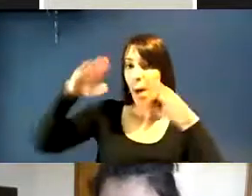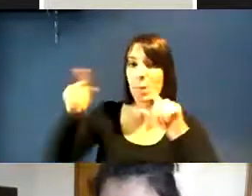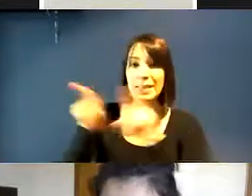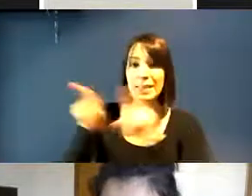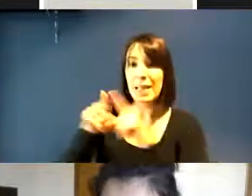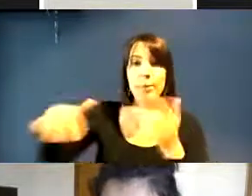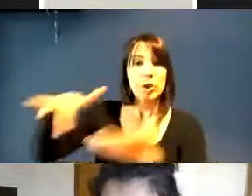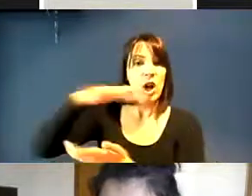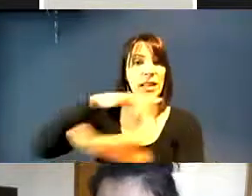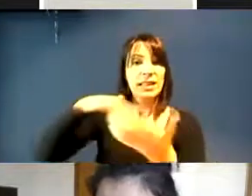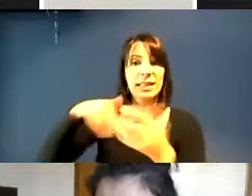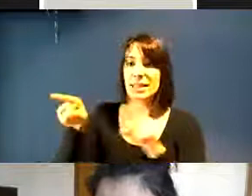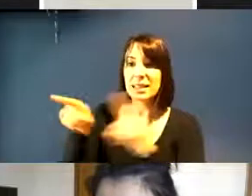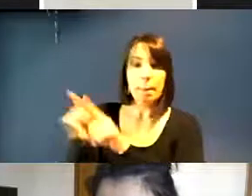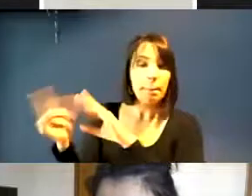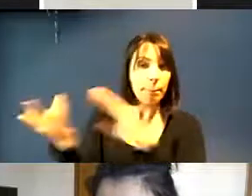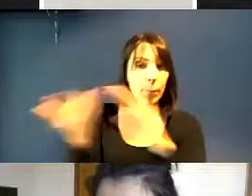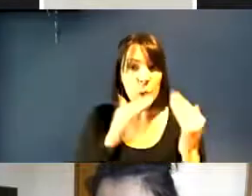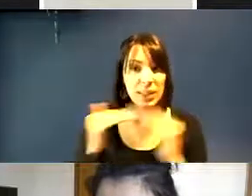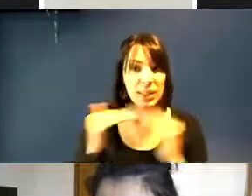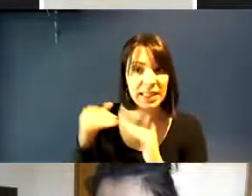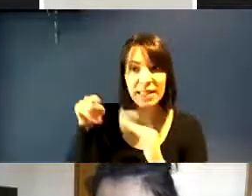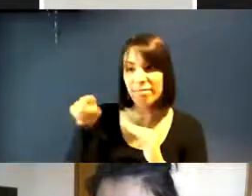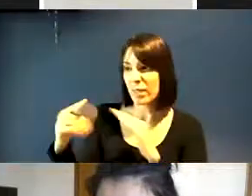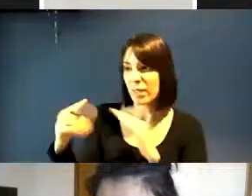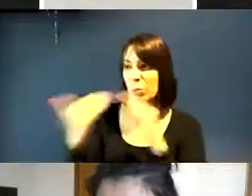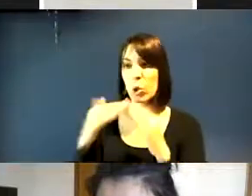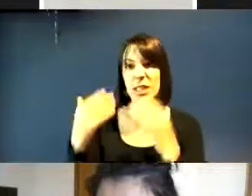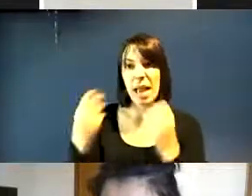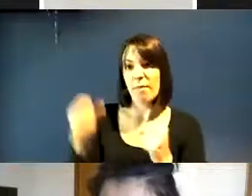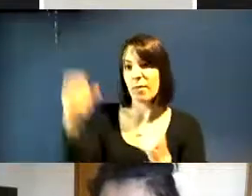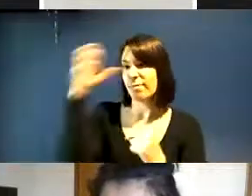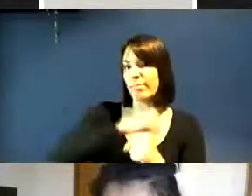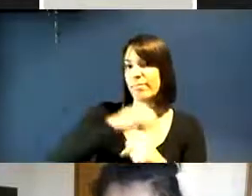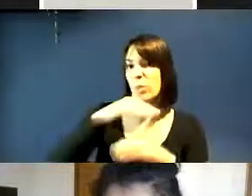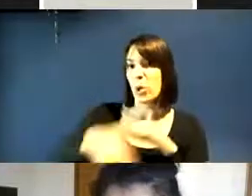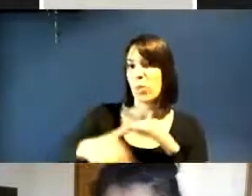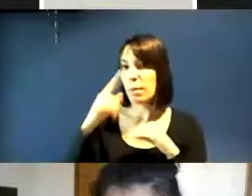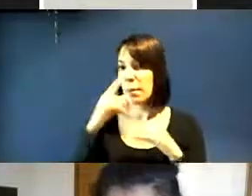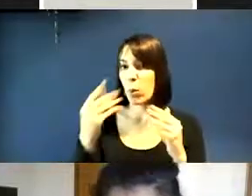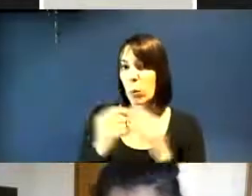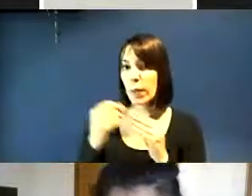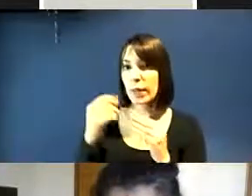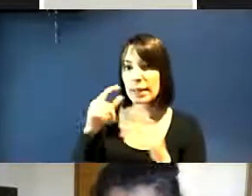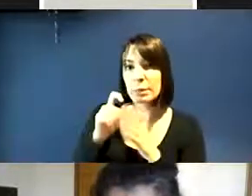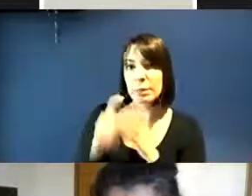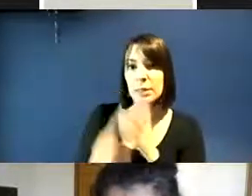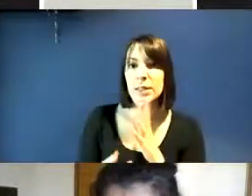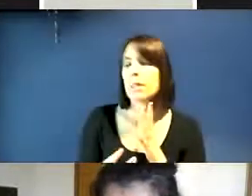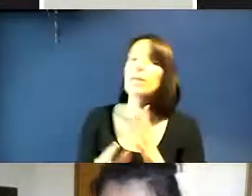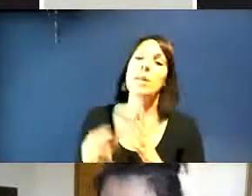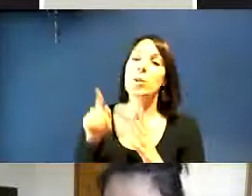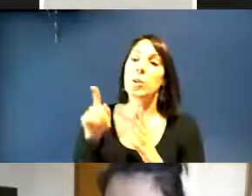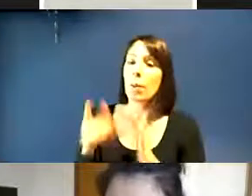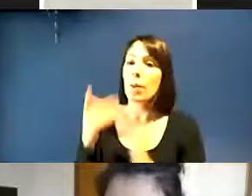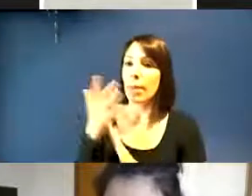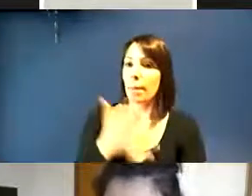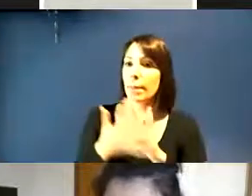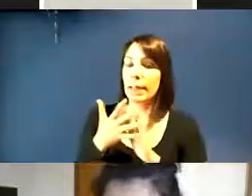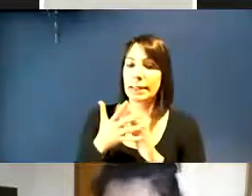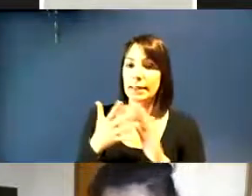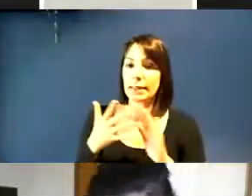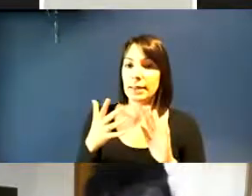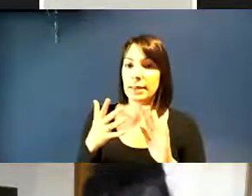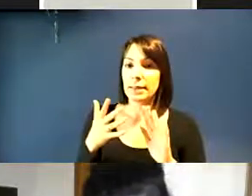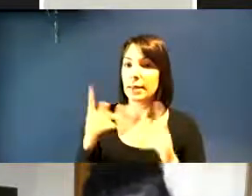explained. And for us, that often means that we have ideas in our head that might pop up